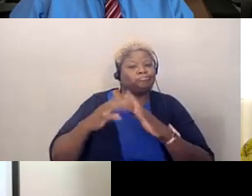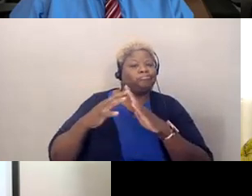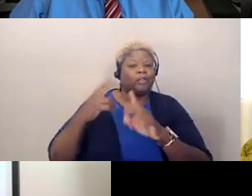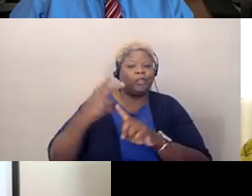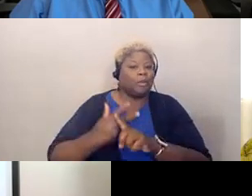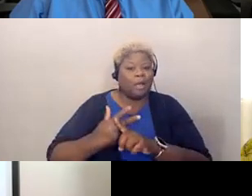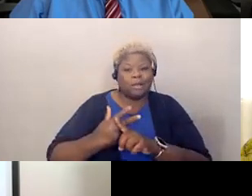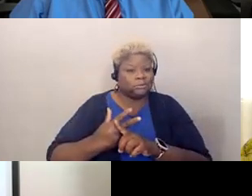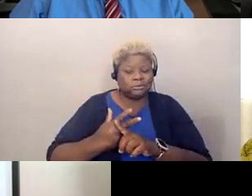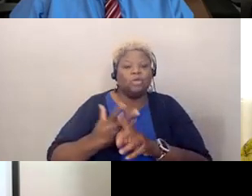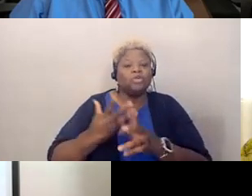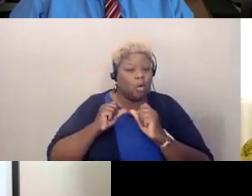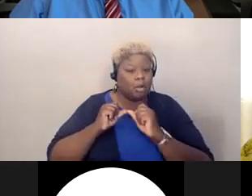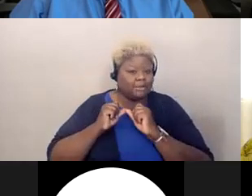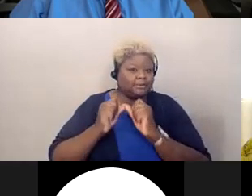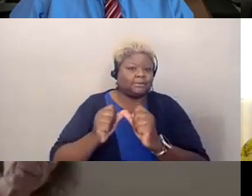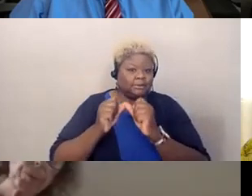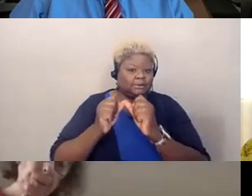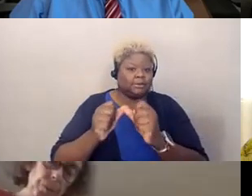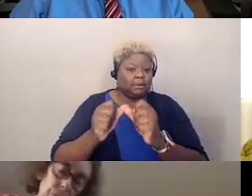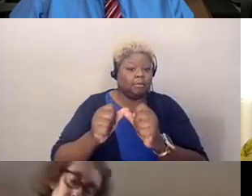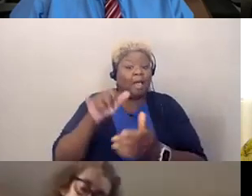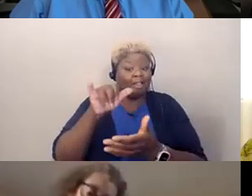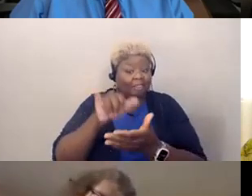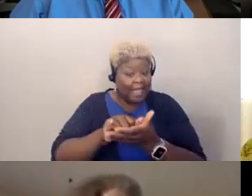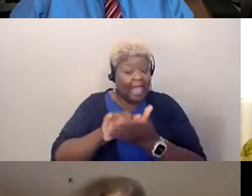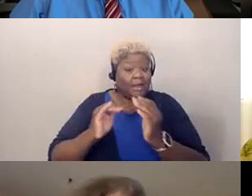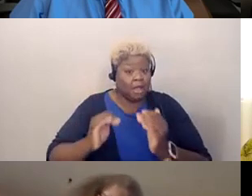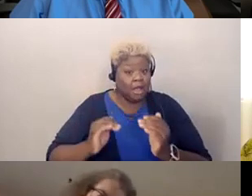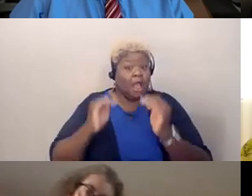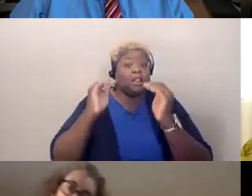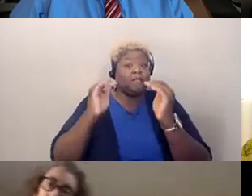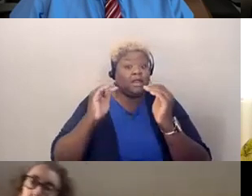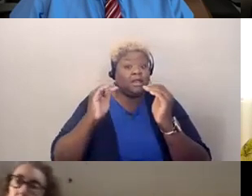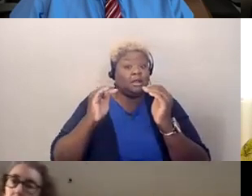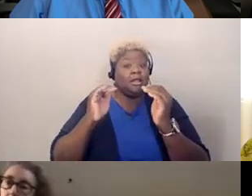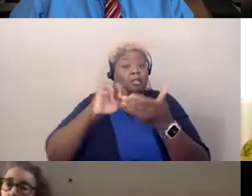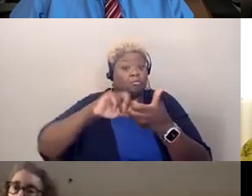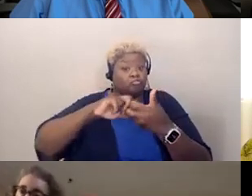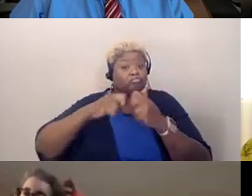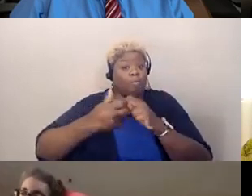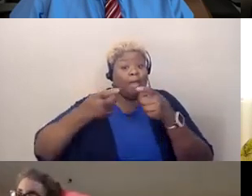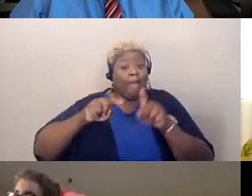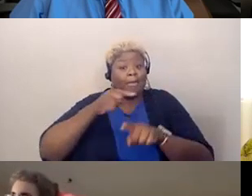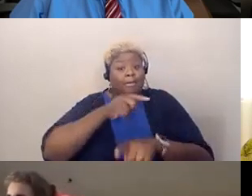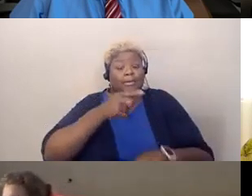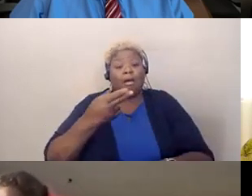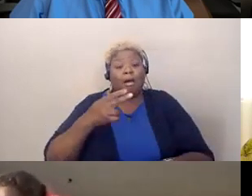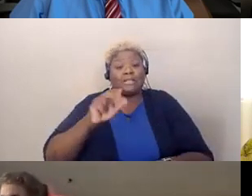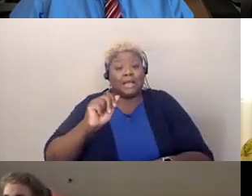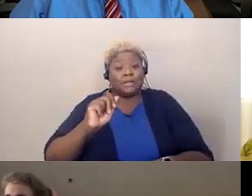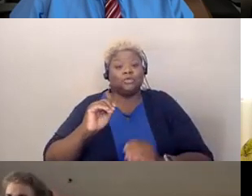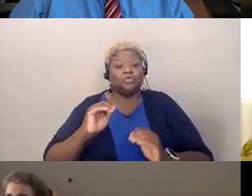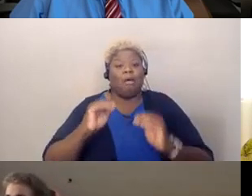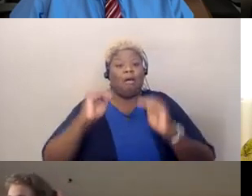out of it, you need some consistency. But that certainly elevated the issue of Hacienda to a higher level. And that's exactly what we